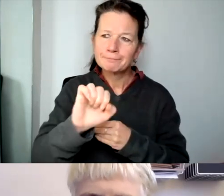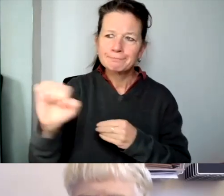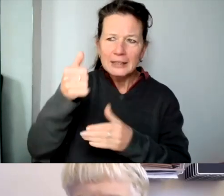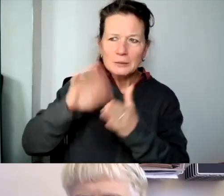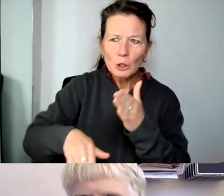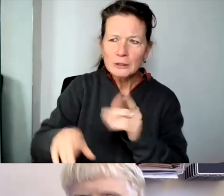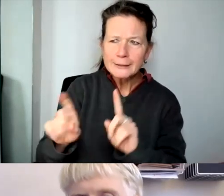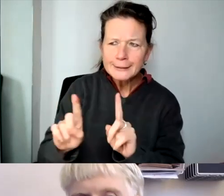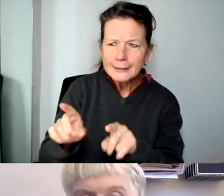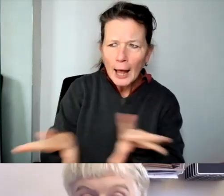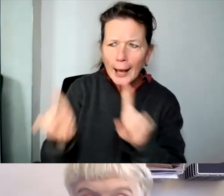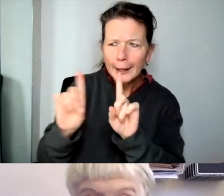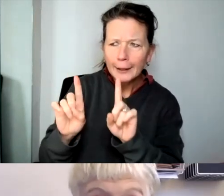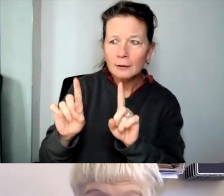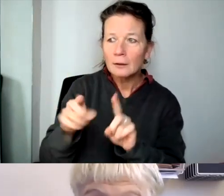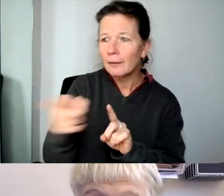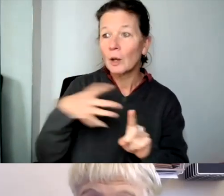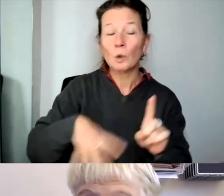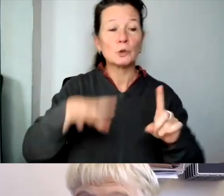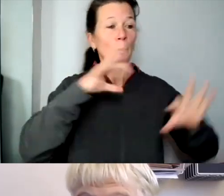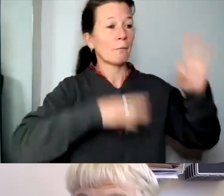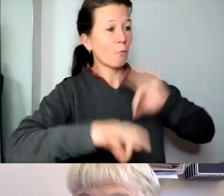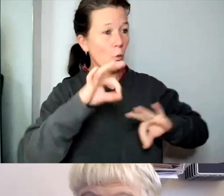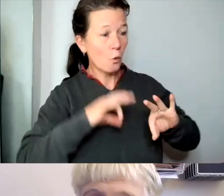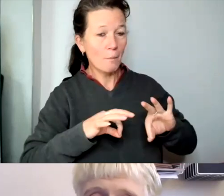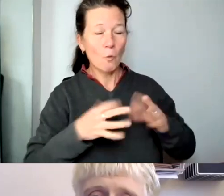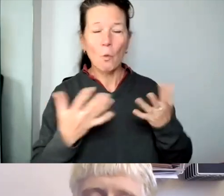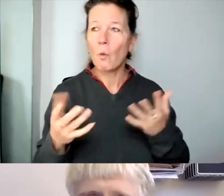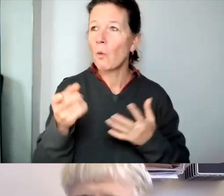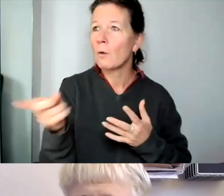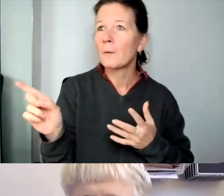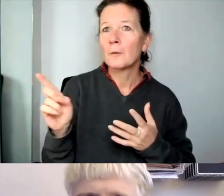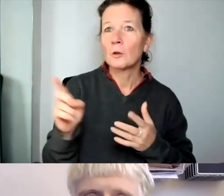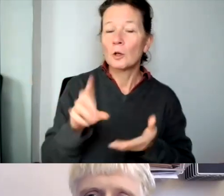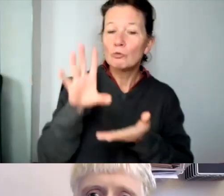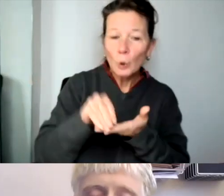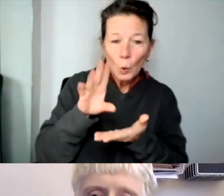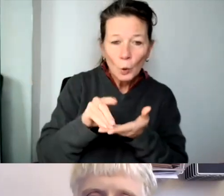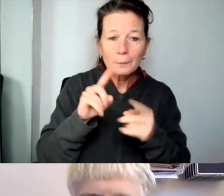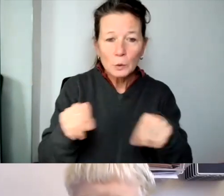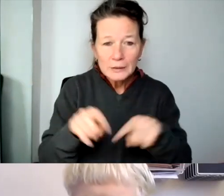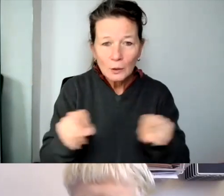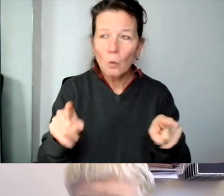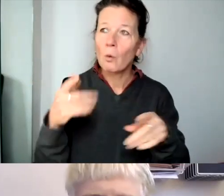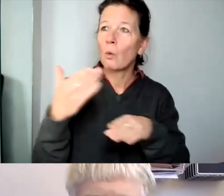people who are either seeking to perform in the music industry or record music or work